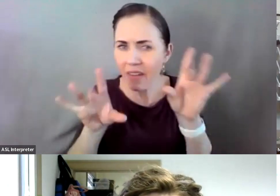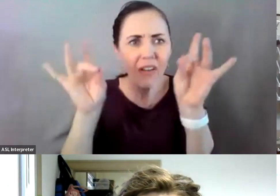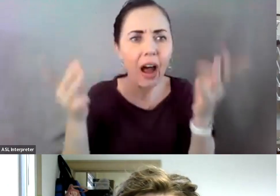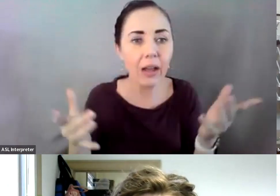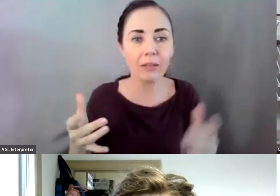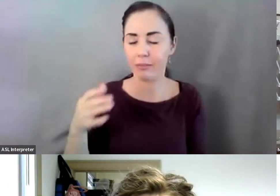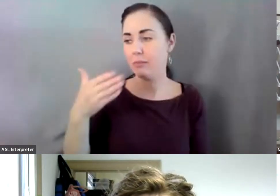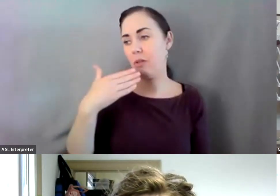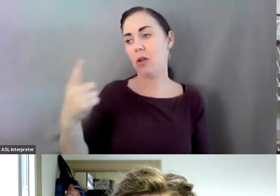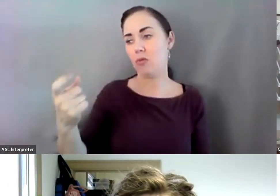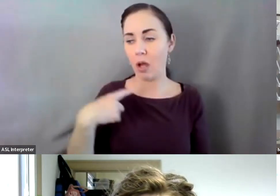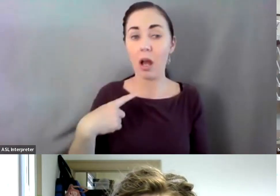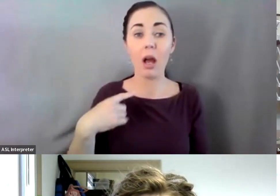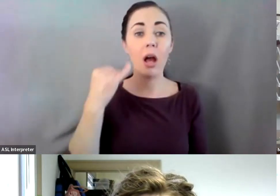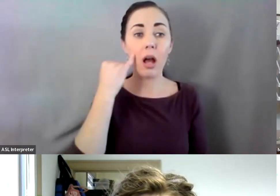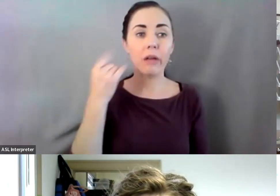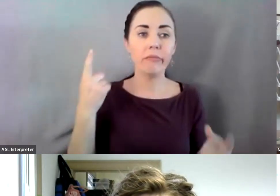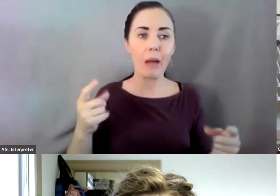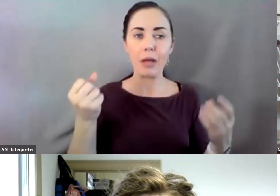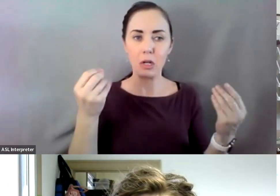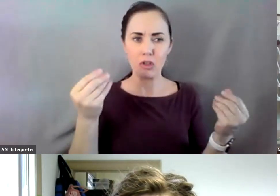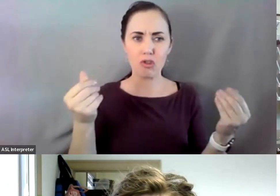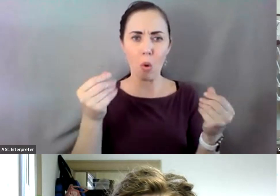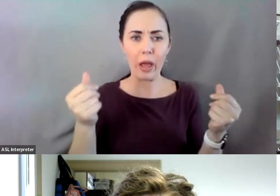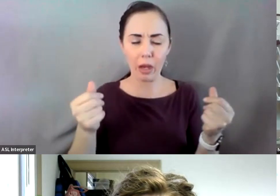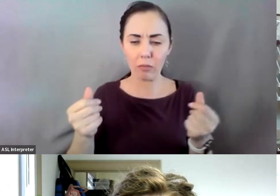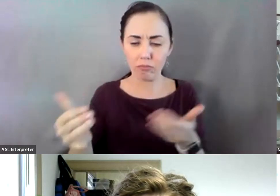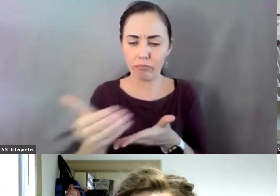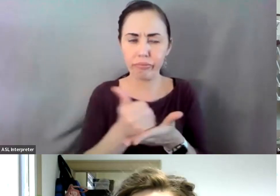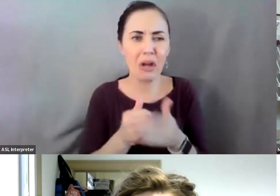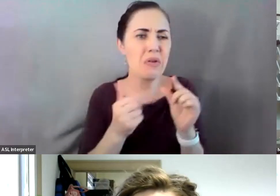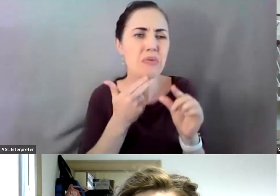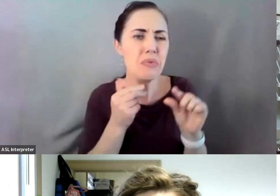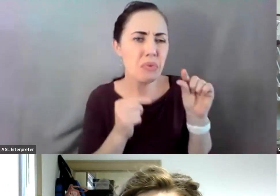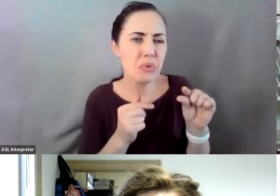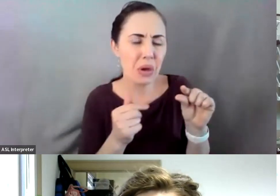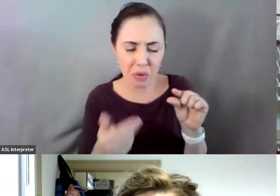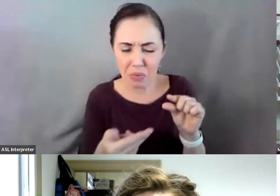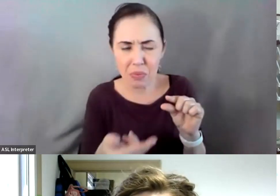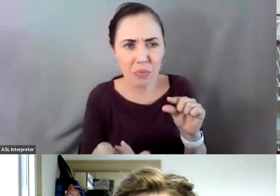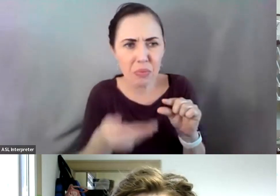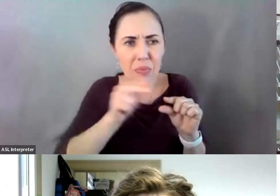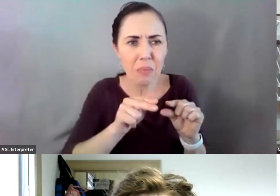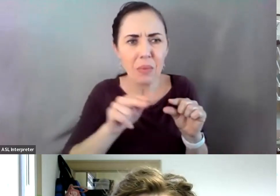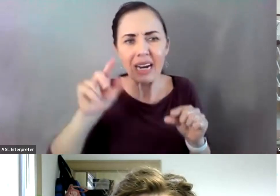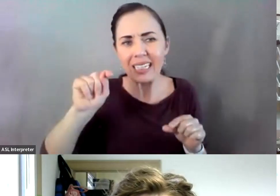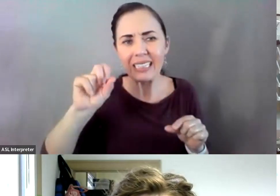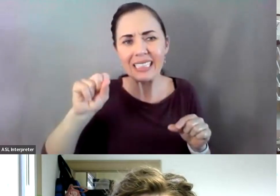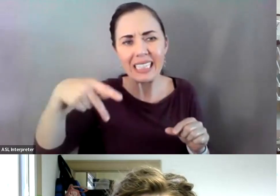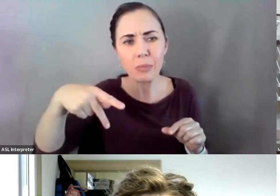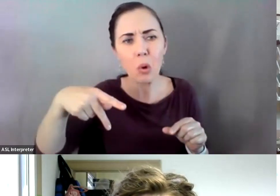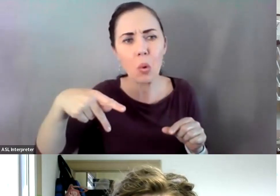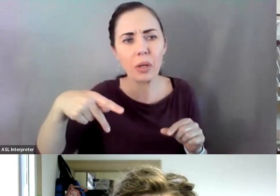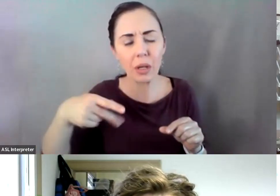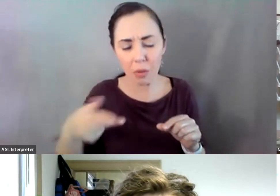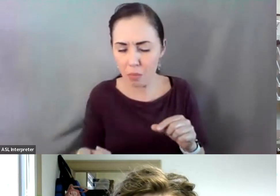question. And if we take an amount of soil about the size of a lima bean, so just a little bit, or like a little teaspoon,